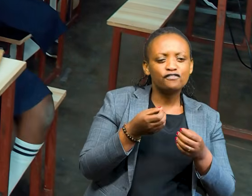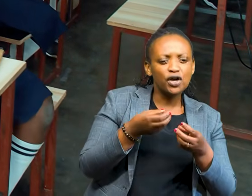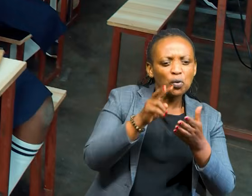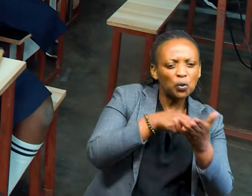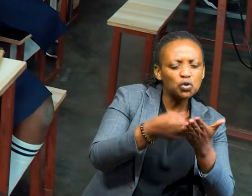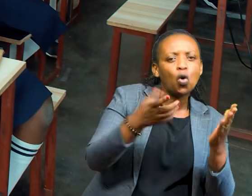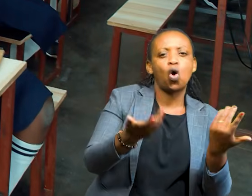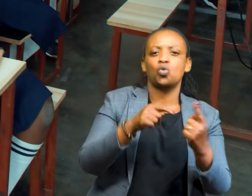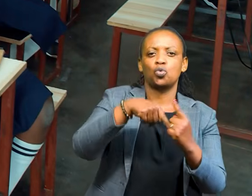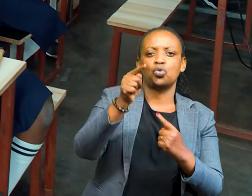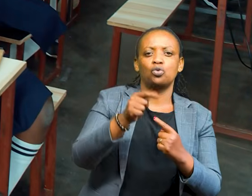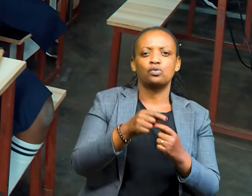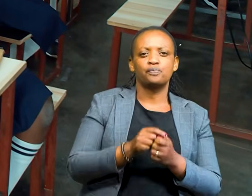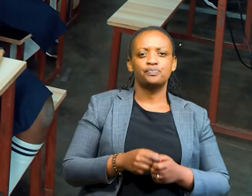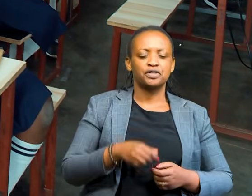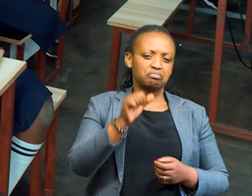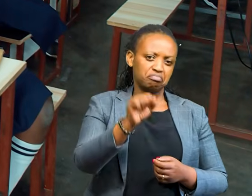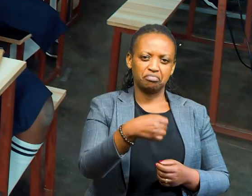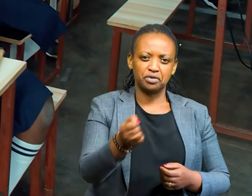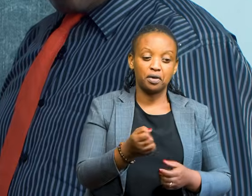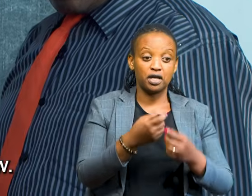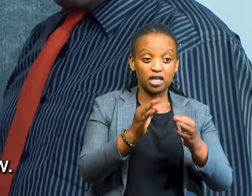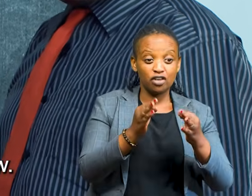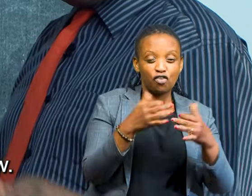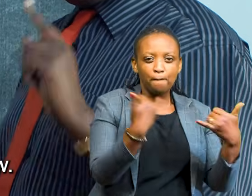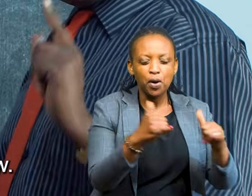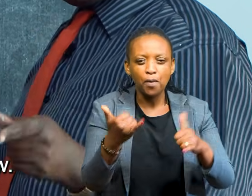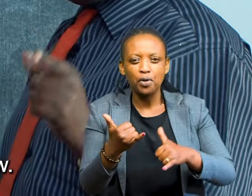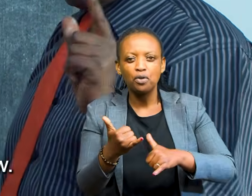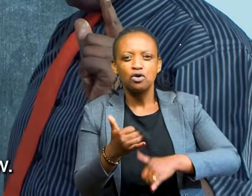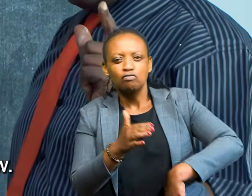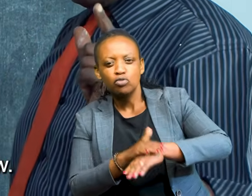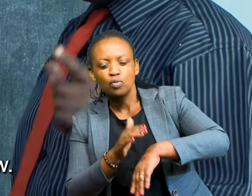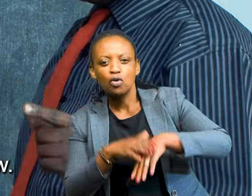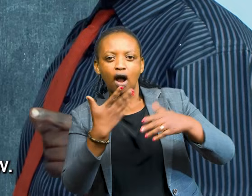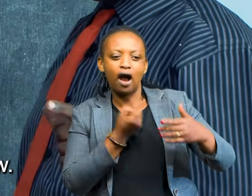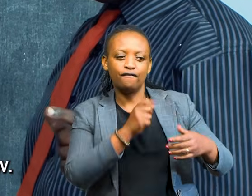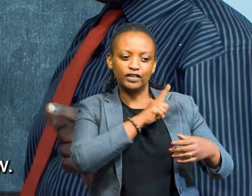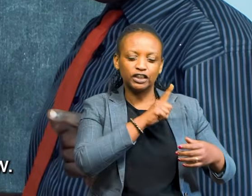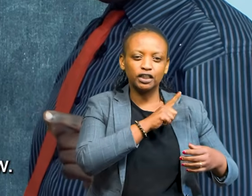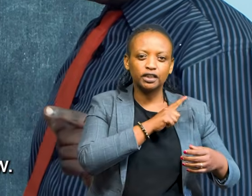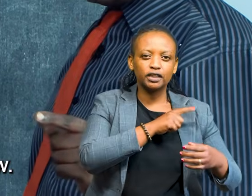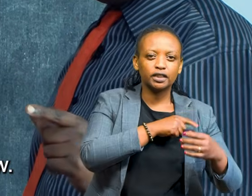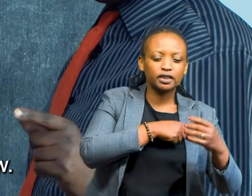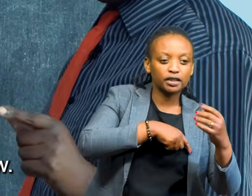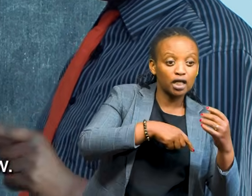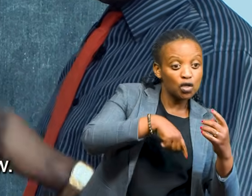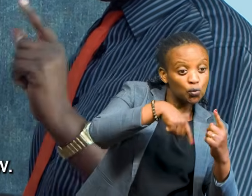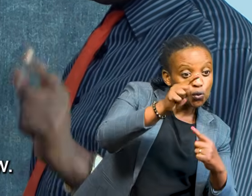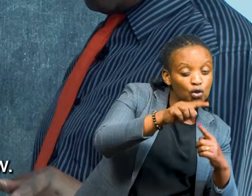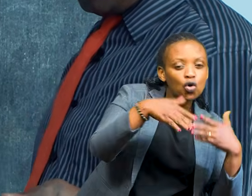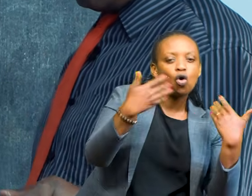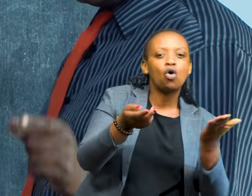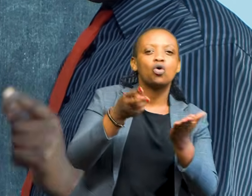a draw. We can't have what? But when we play football, we can. There are chances of getting